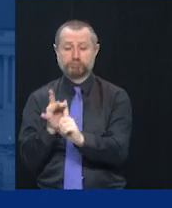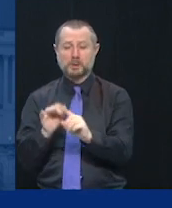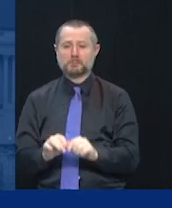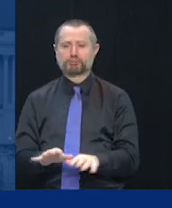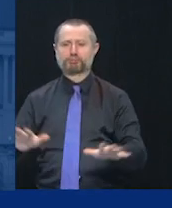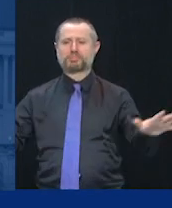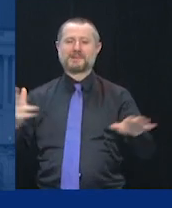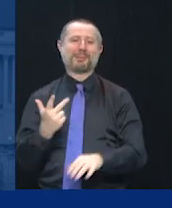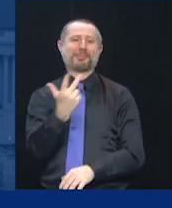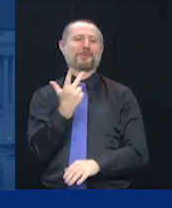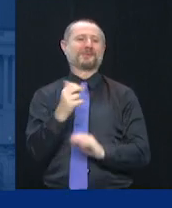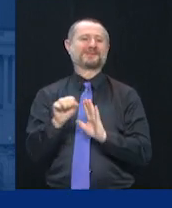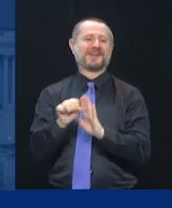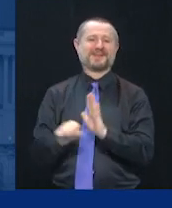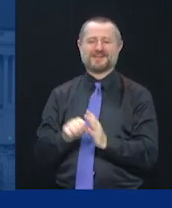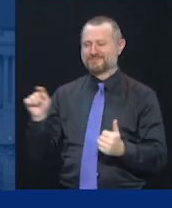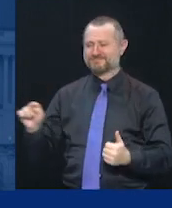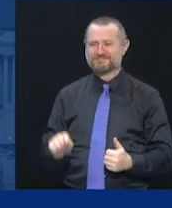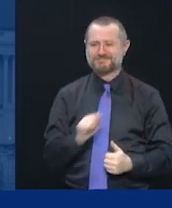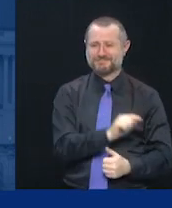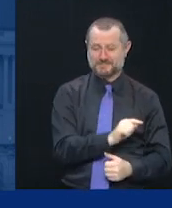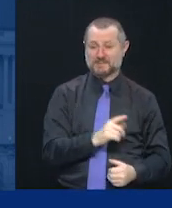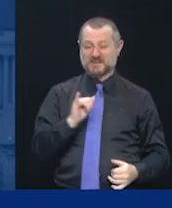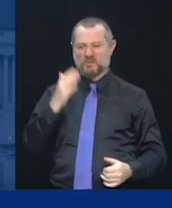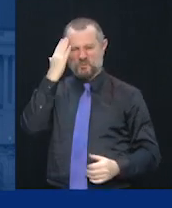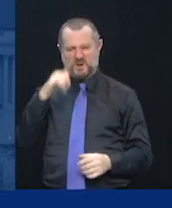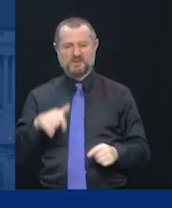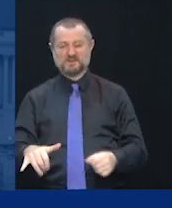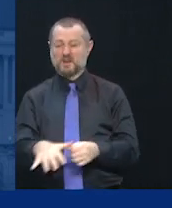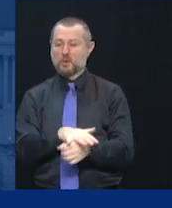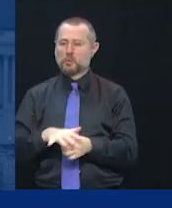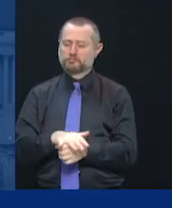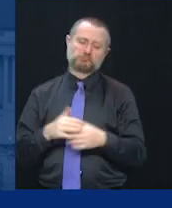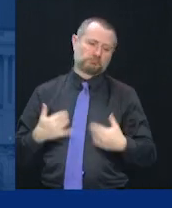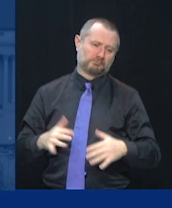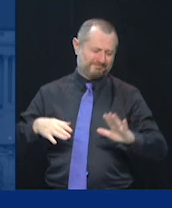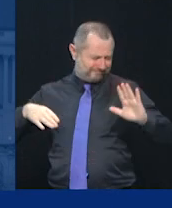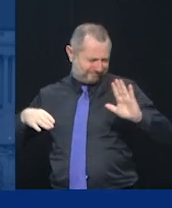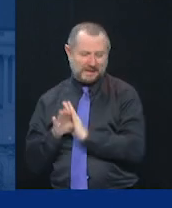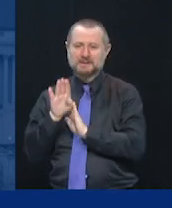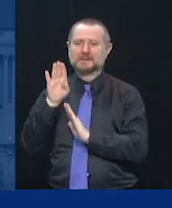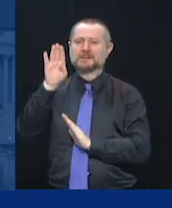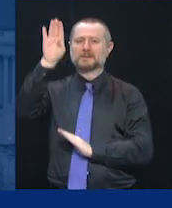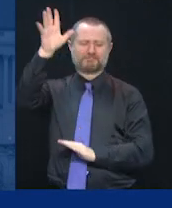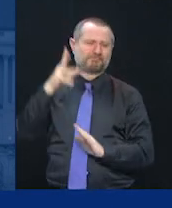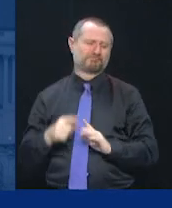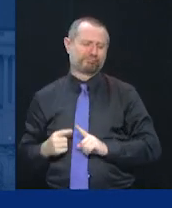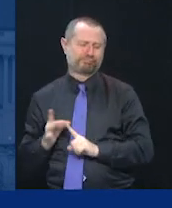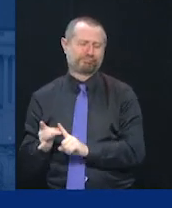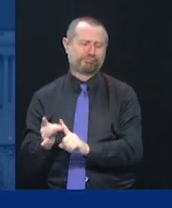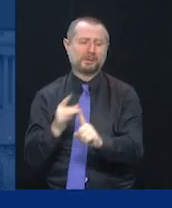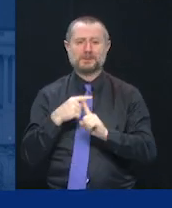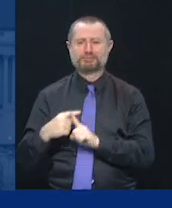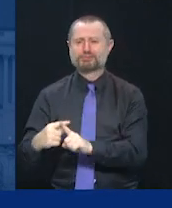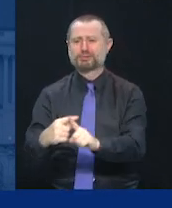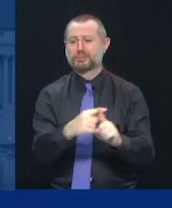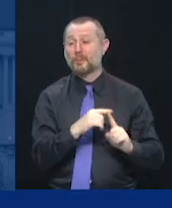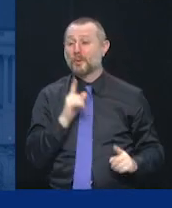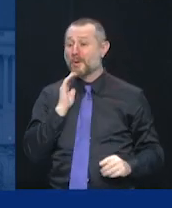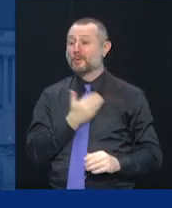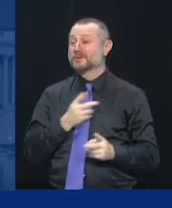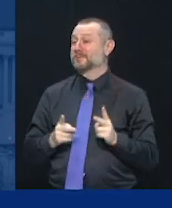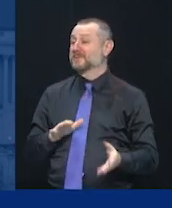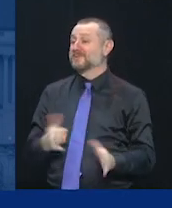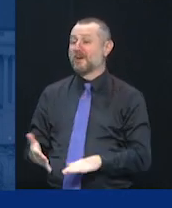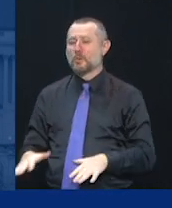why we had the explosion in the numbers early on. That's why we had deaths here before they